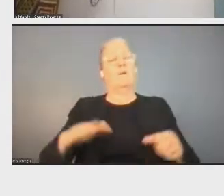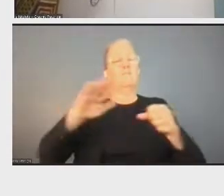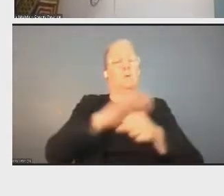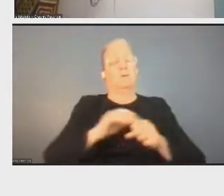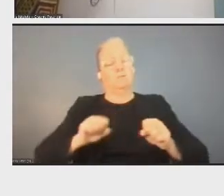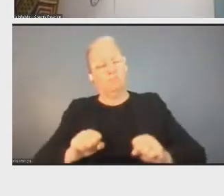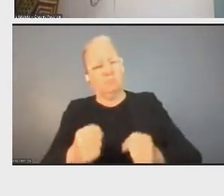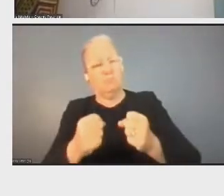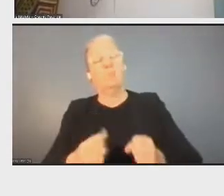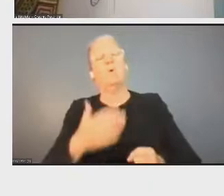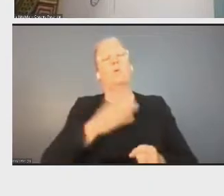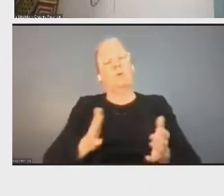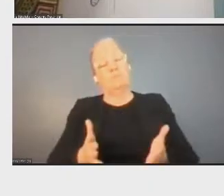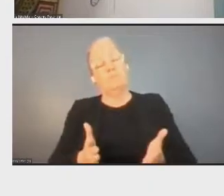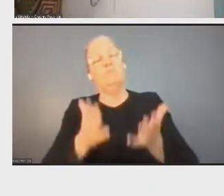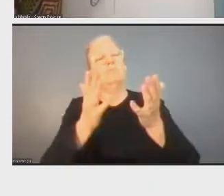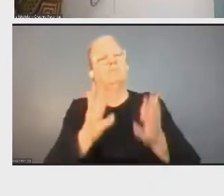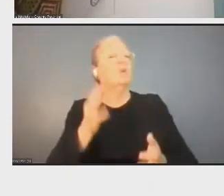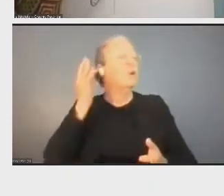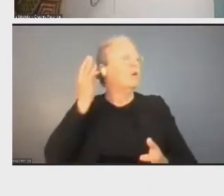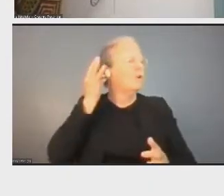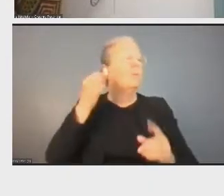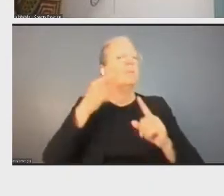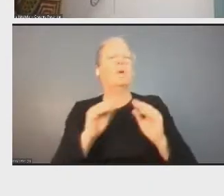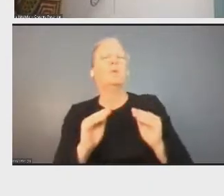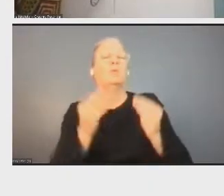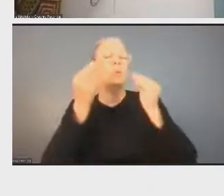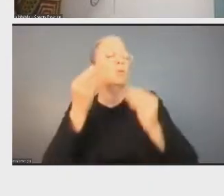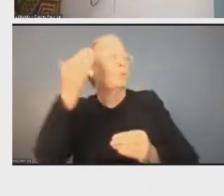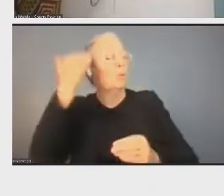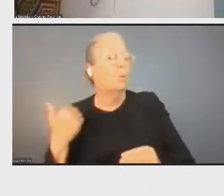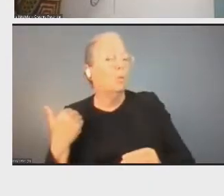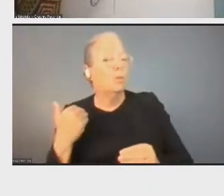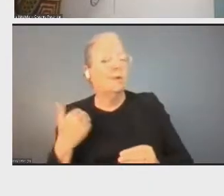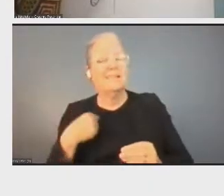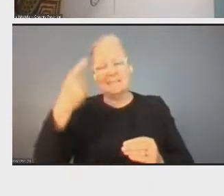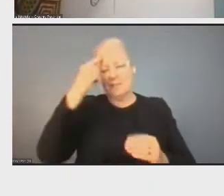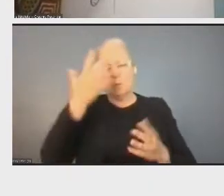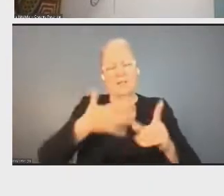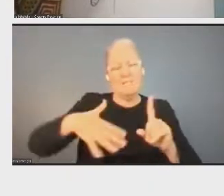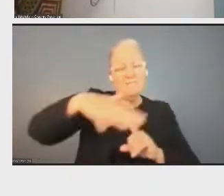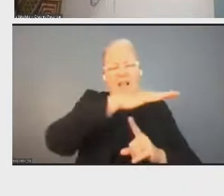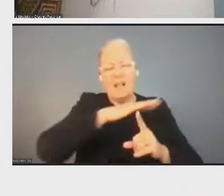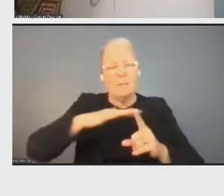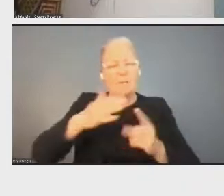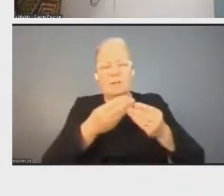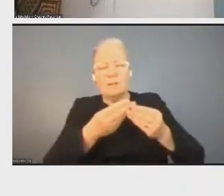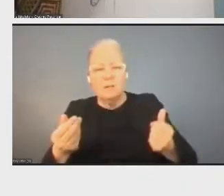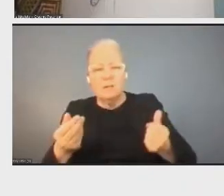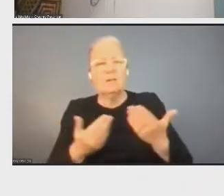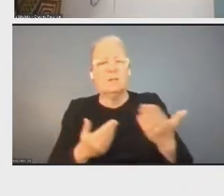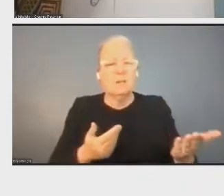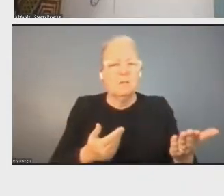the inclusion of girls and women as leaders of environmental solutions that became engines of